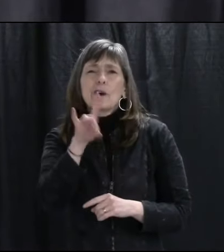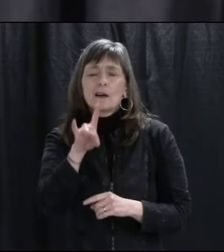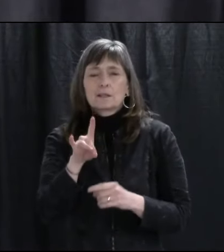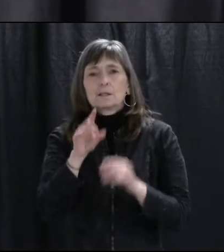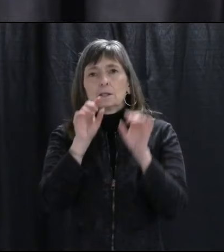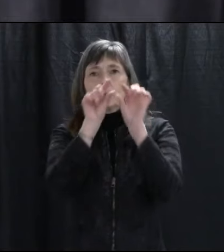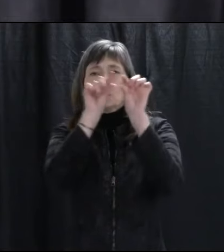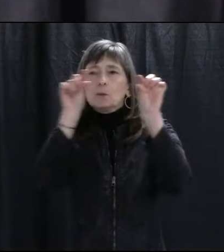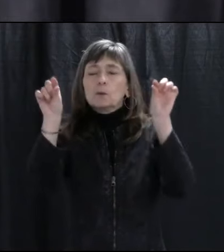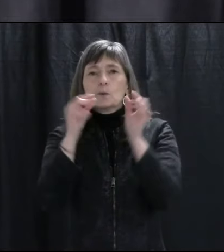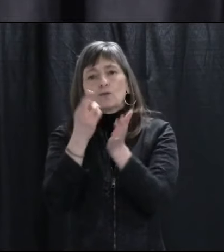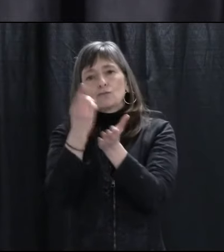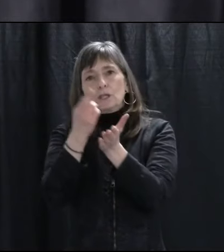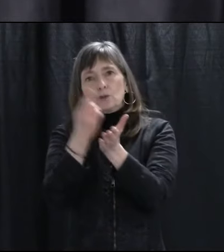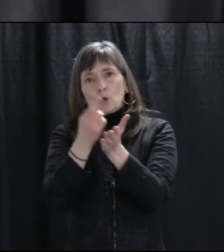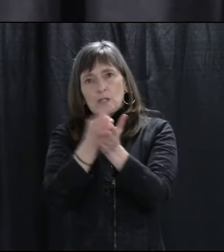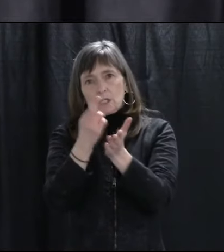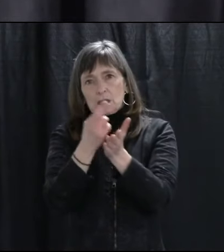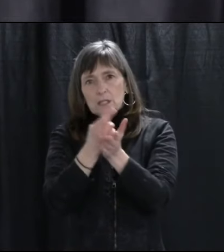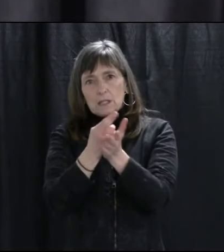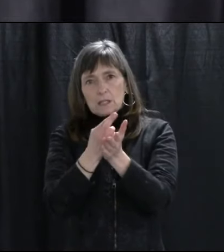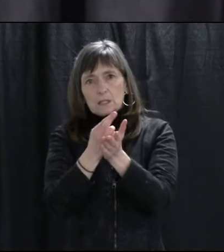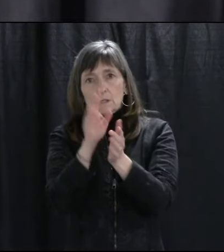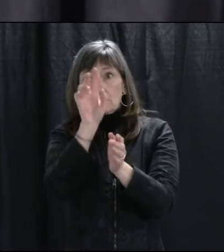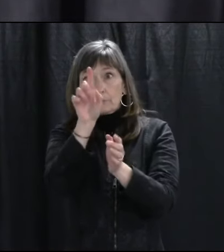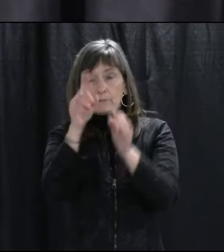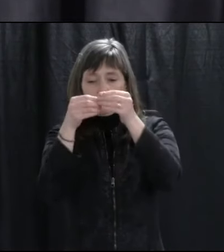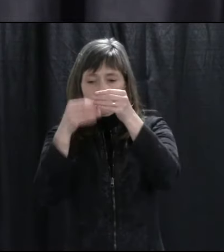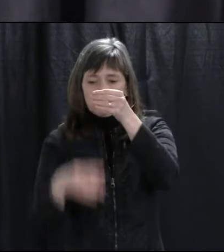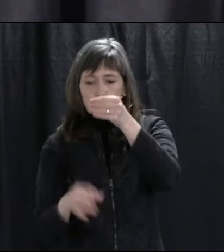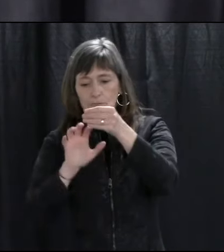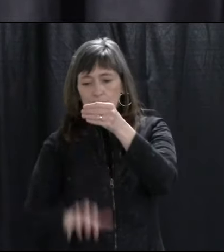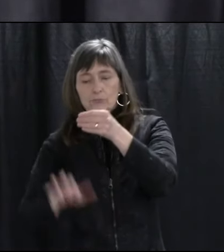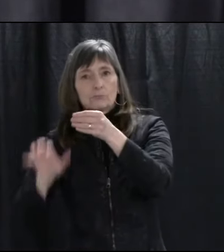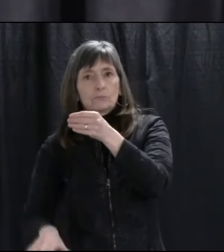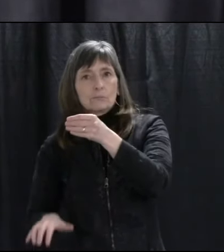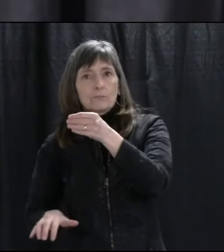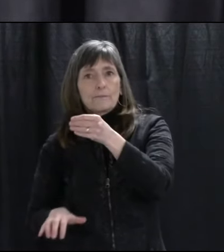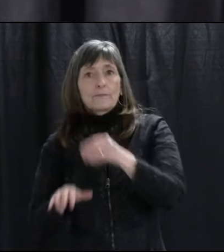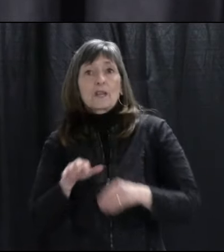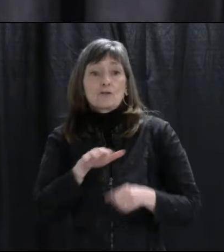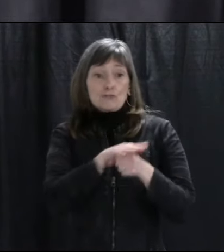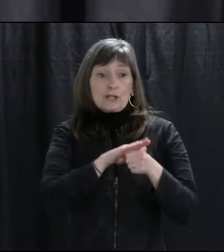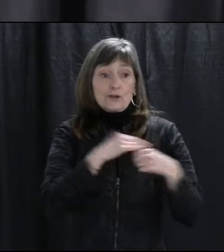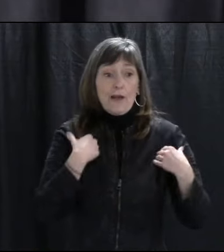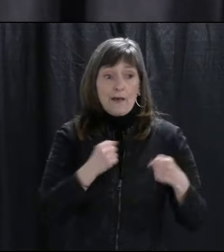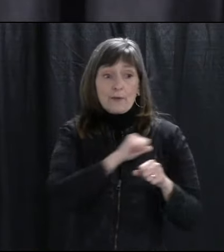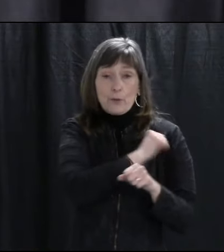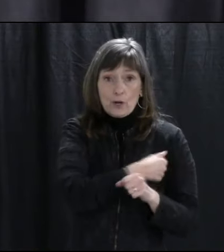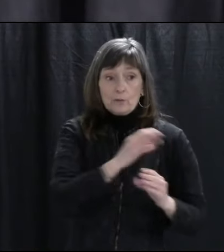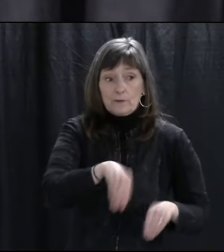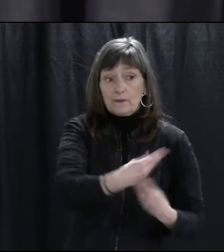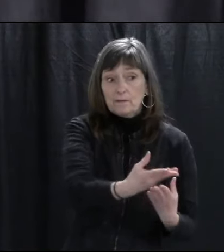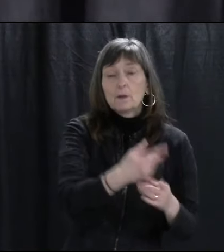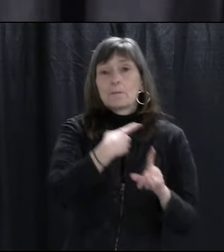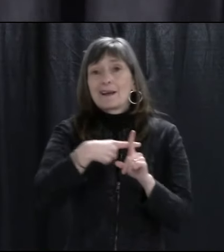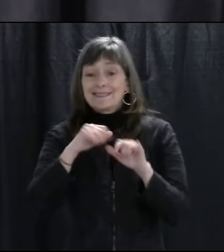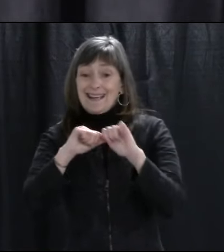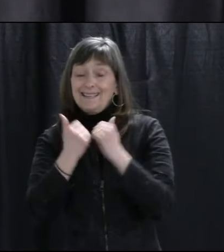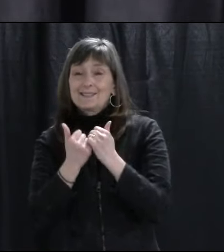at least 3 or 4 pages long. We've supplied this to agencies and we've supplied it to the RHAs as well, but it is a wealth of